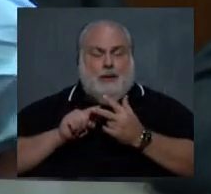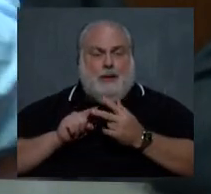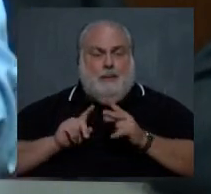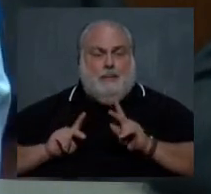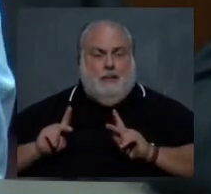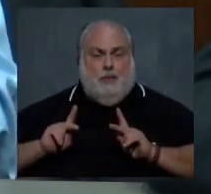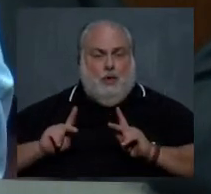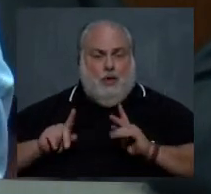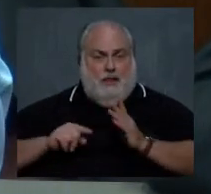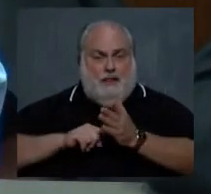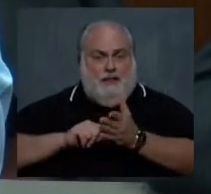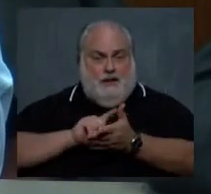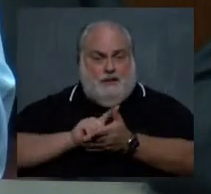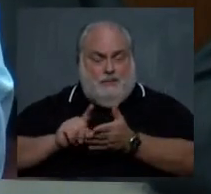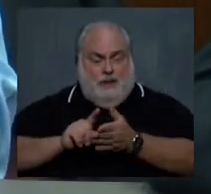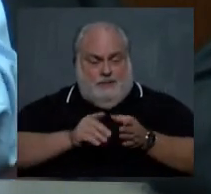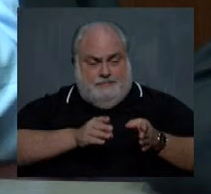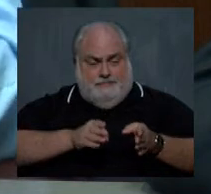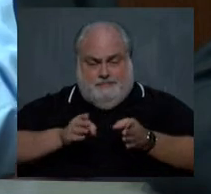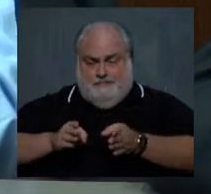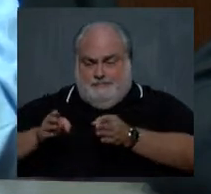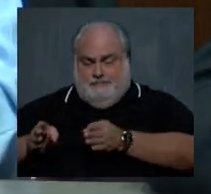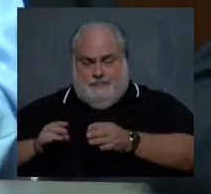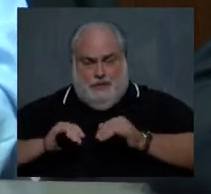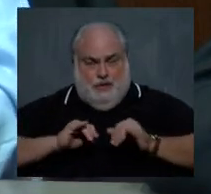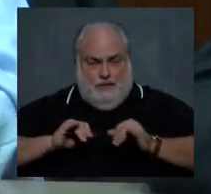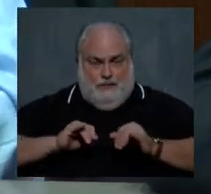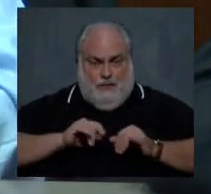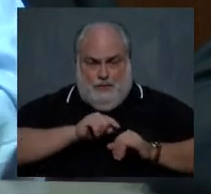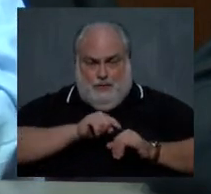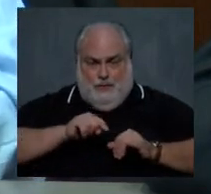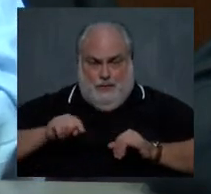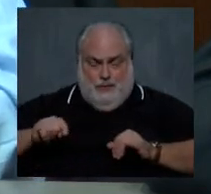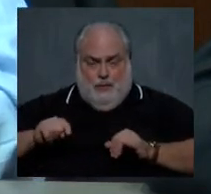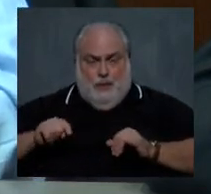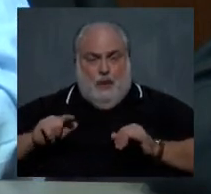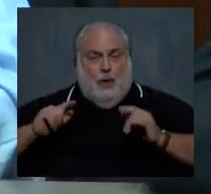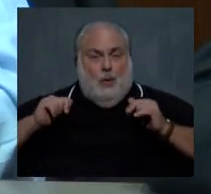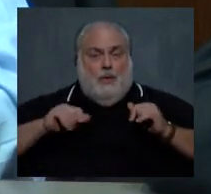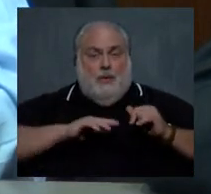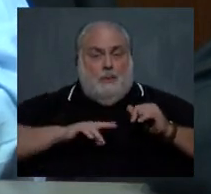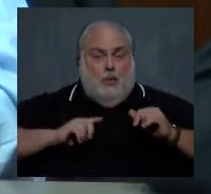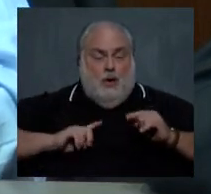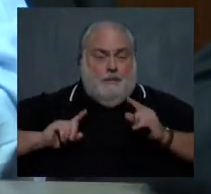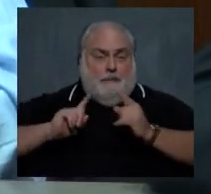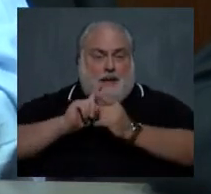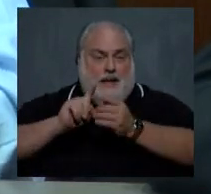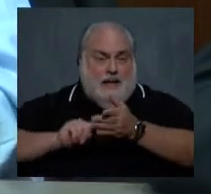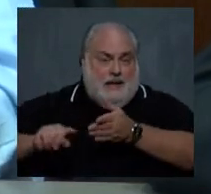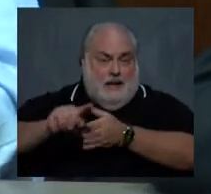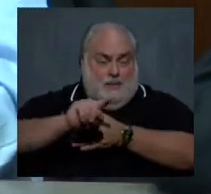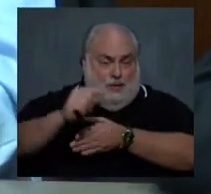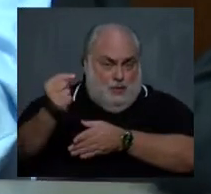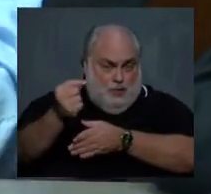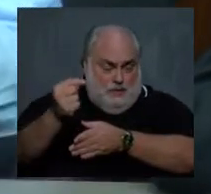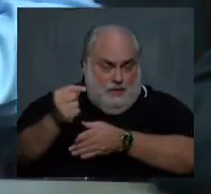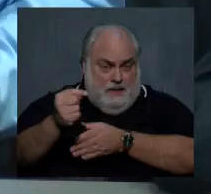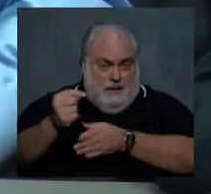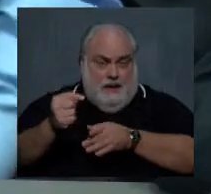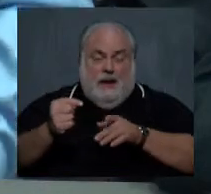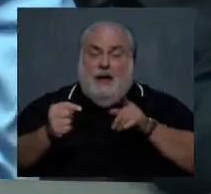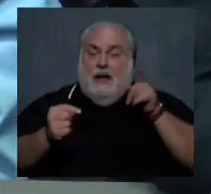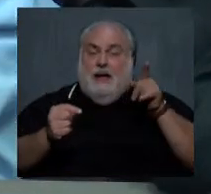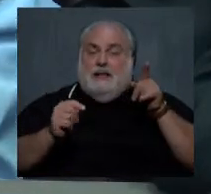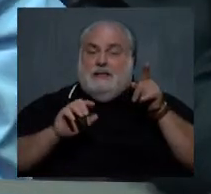this week, and by the time the board meets next Tuesday, they will send over their recommendation